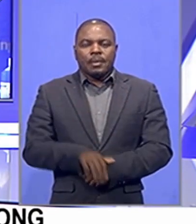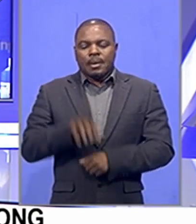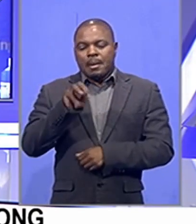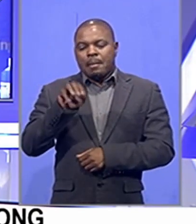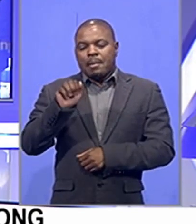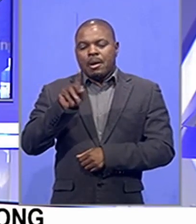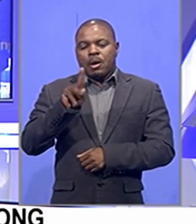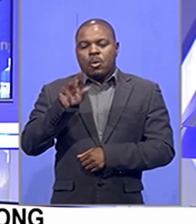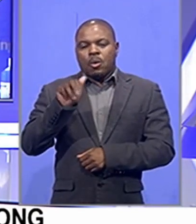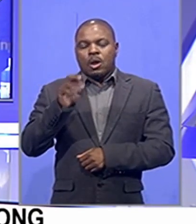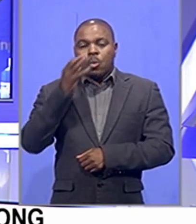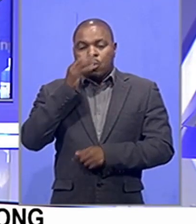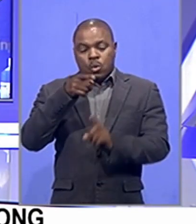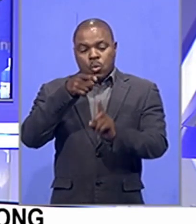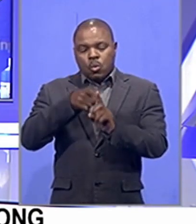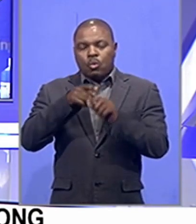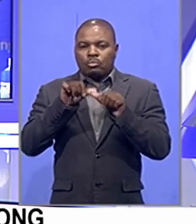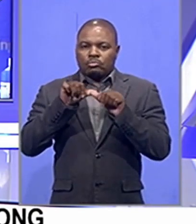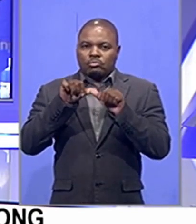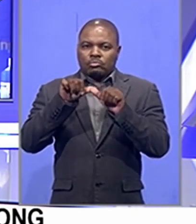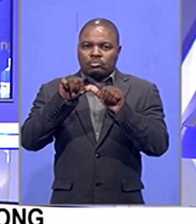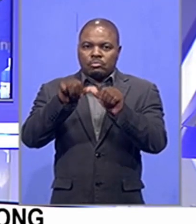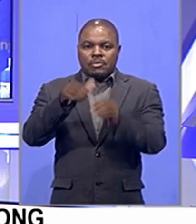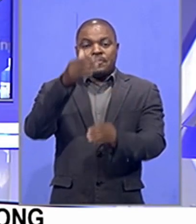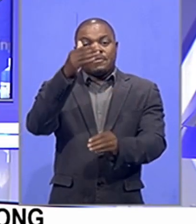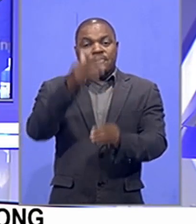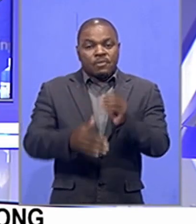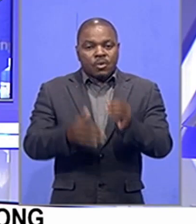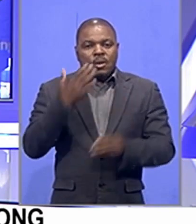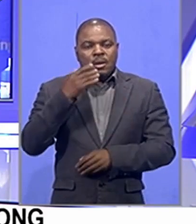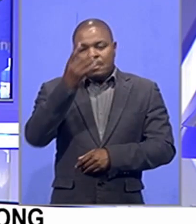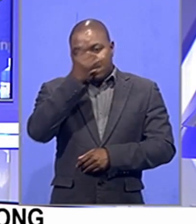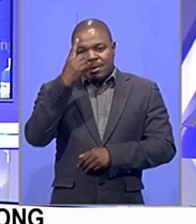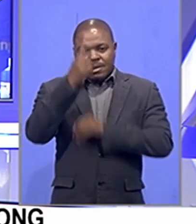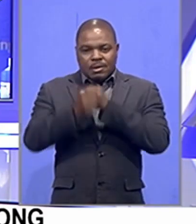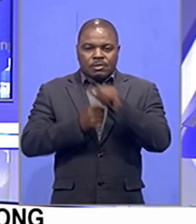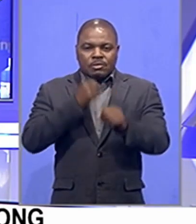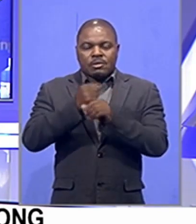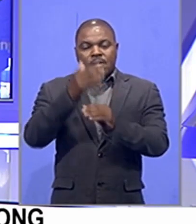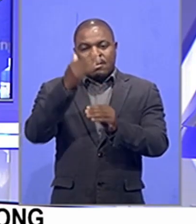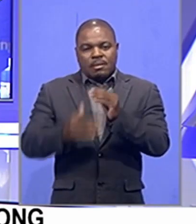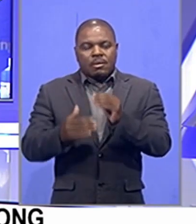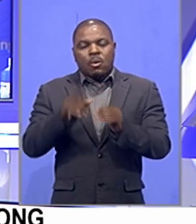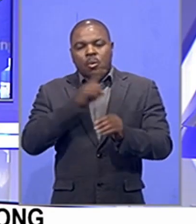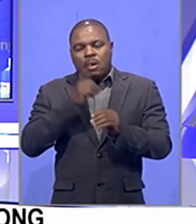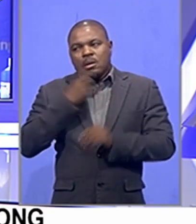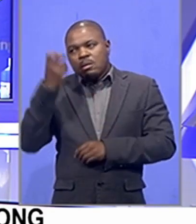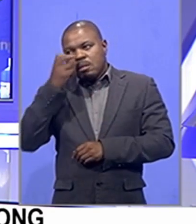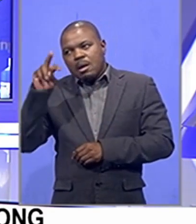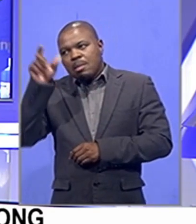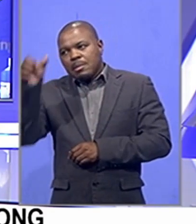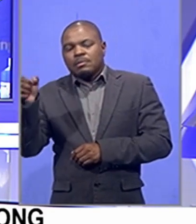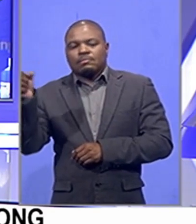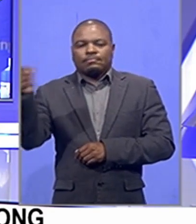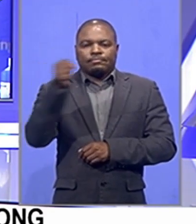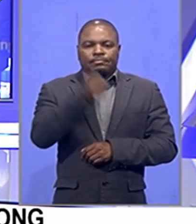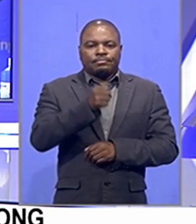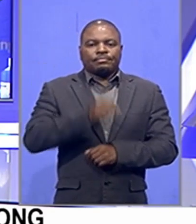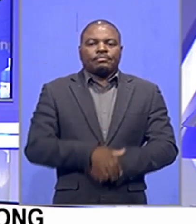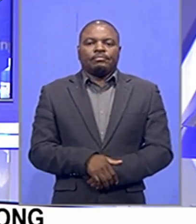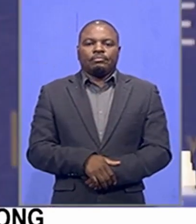the Ruyter o dumetse go tswela pele ka mošomo go fihla mafelelong a kgwedi ya Matshe isago ge go santše go nyako yo a tla tsena go dieteng tša